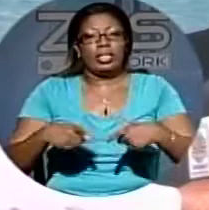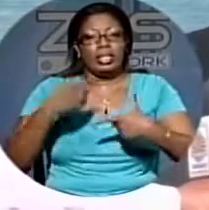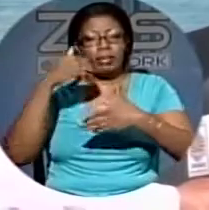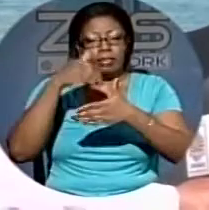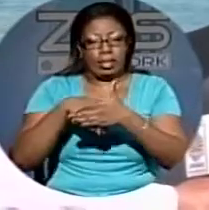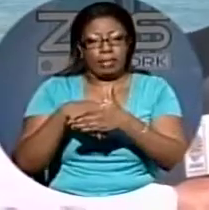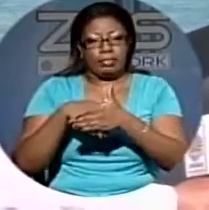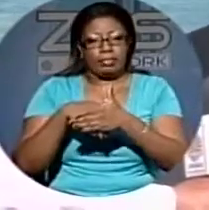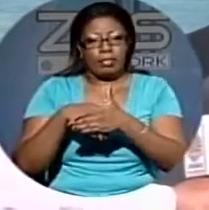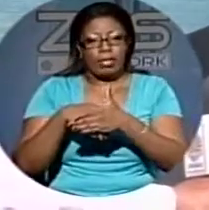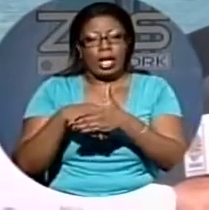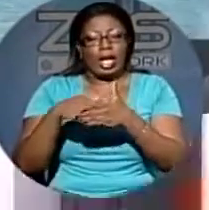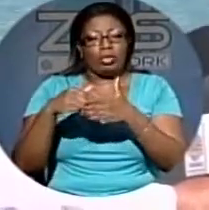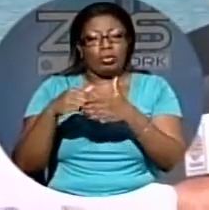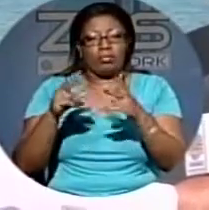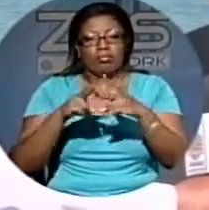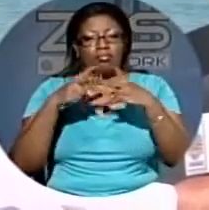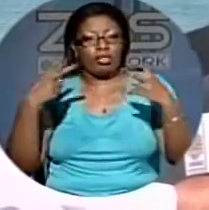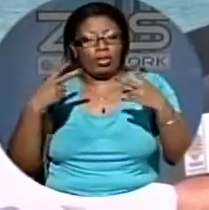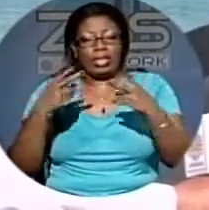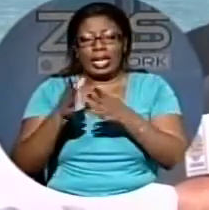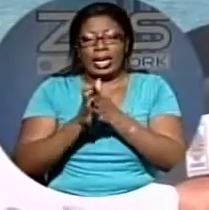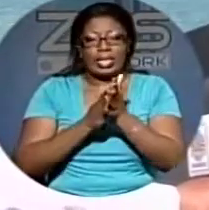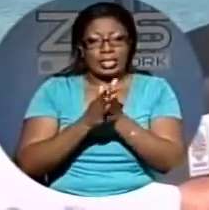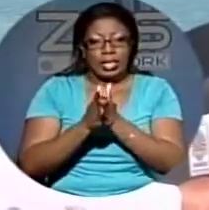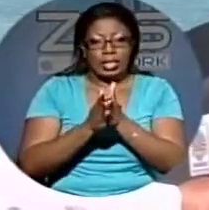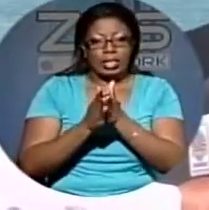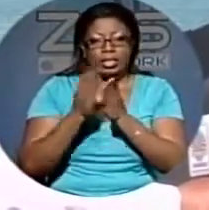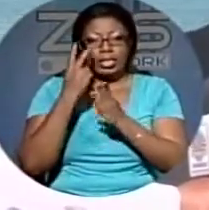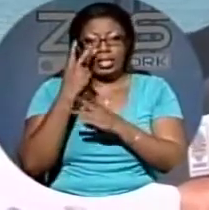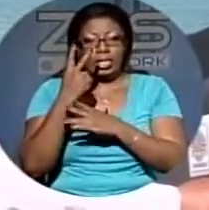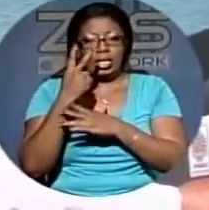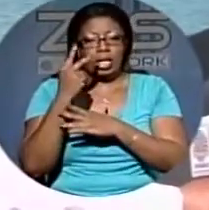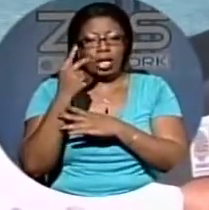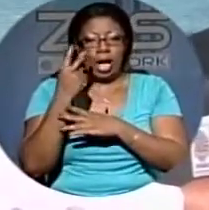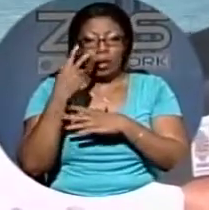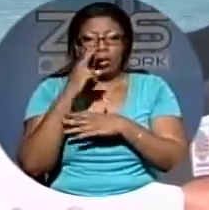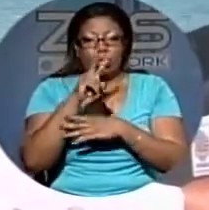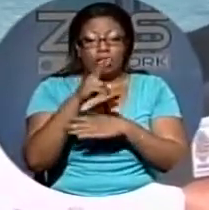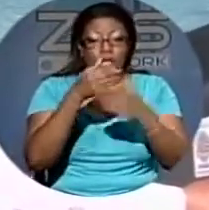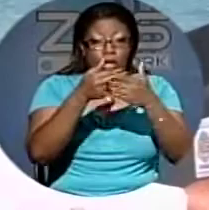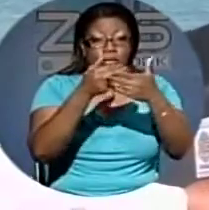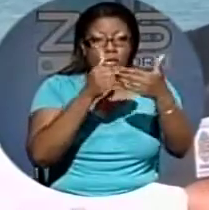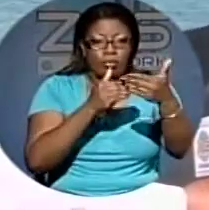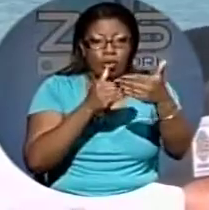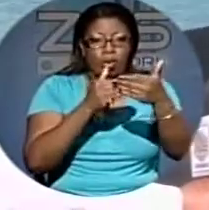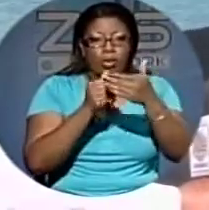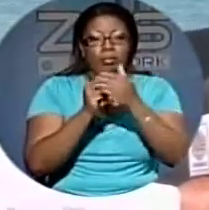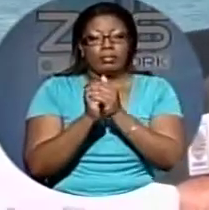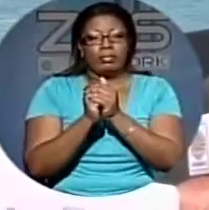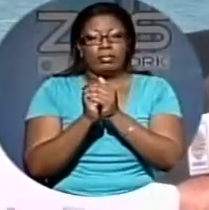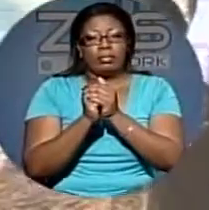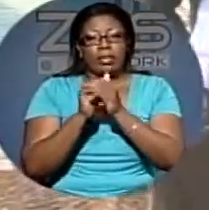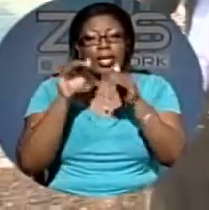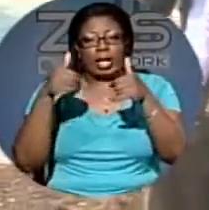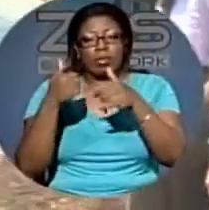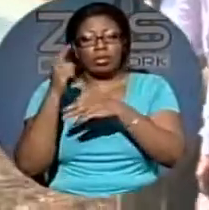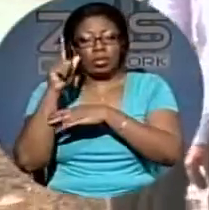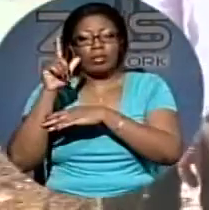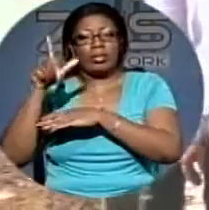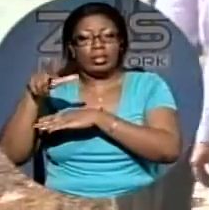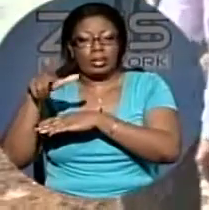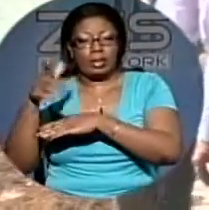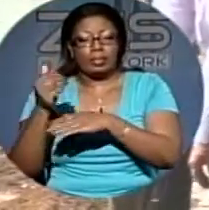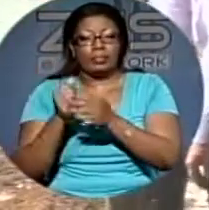just so excited to take a look at the before today and what is going to be the after not too long from now.